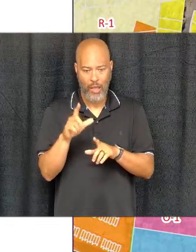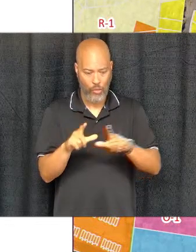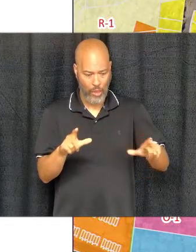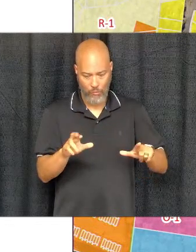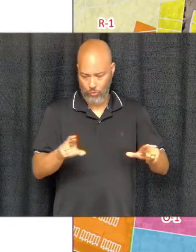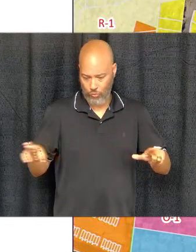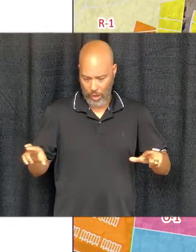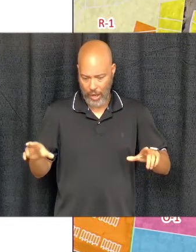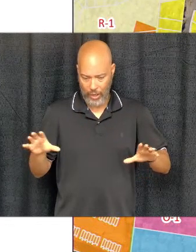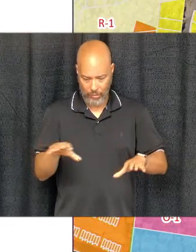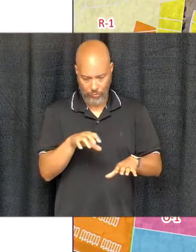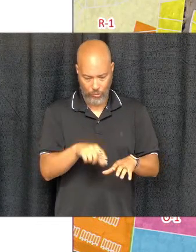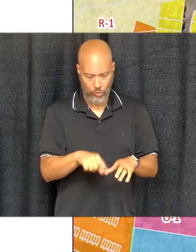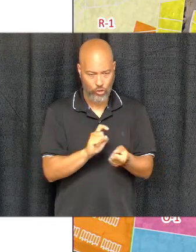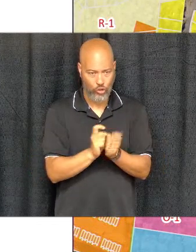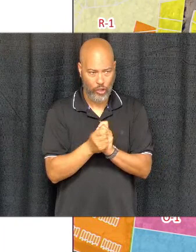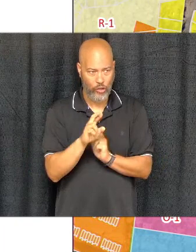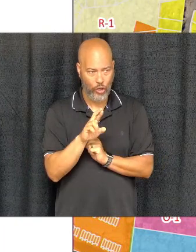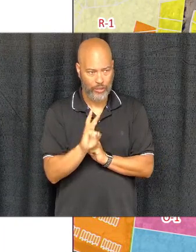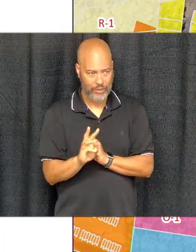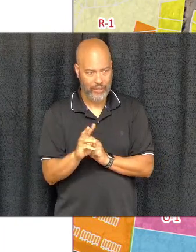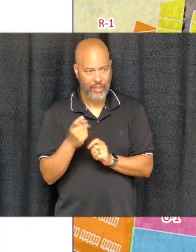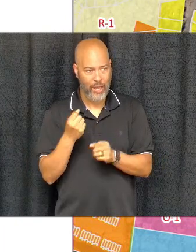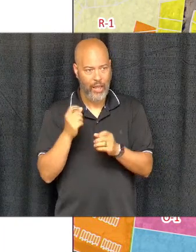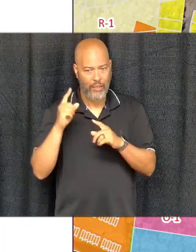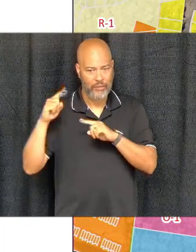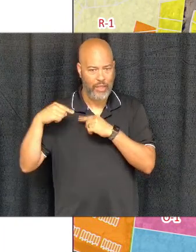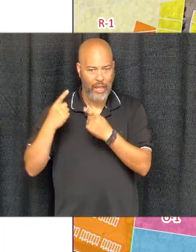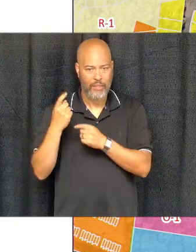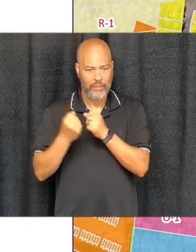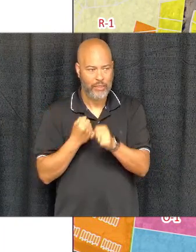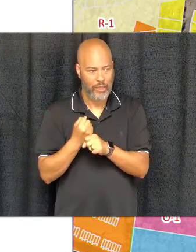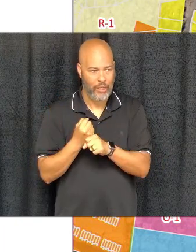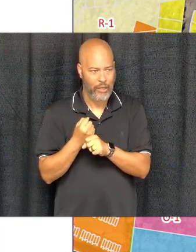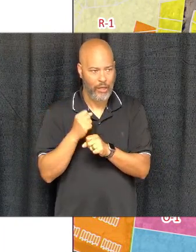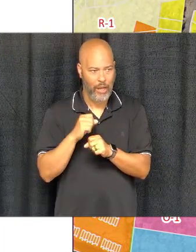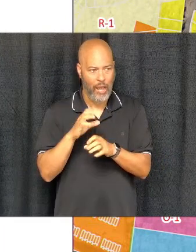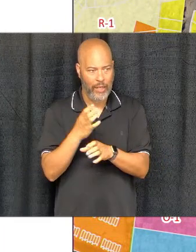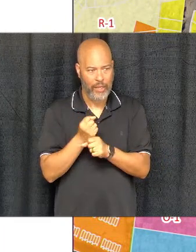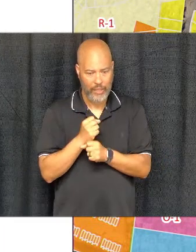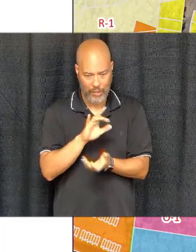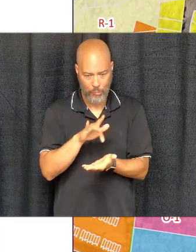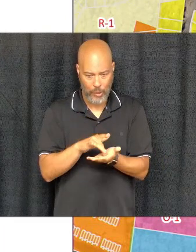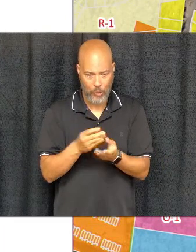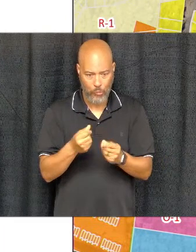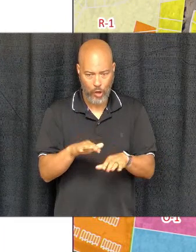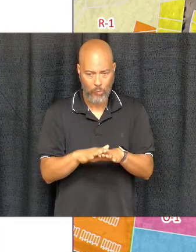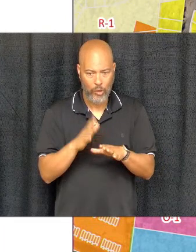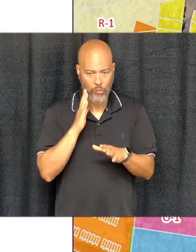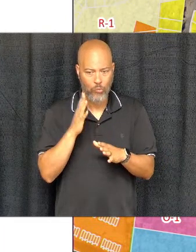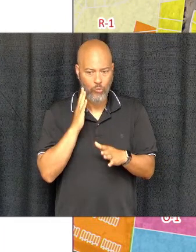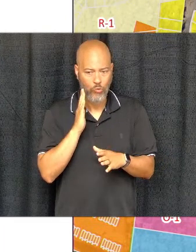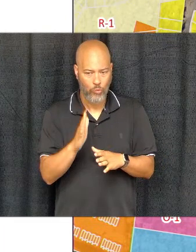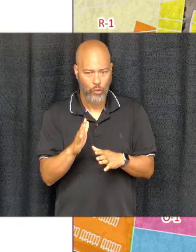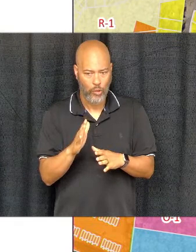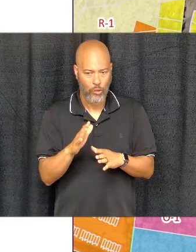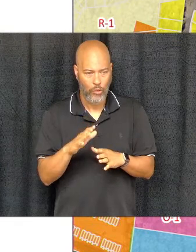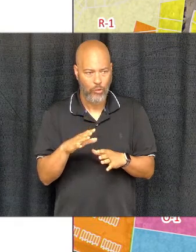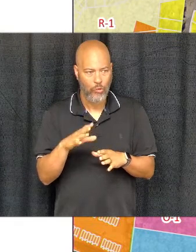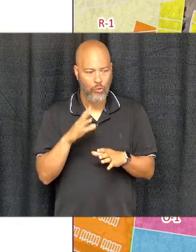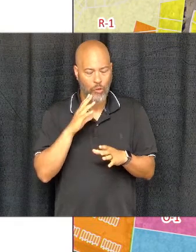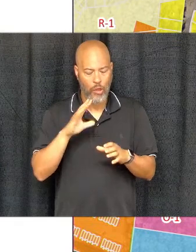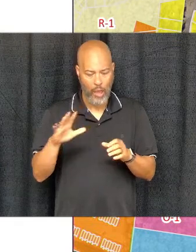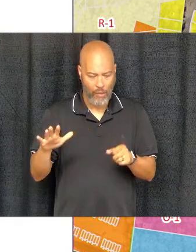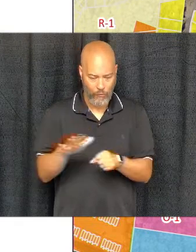and the right of this over the past year, and they were able to acquire the middle property, so now they'll be able to develop the